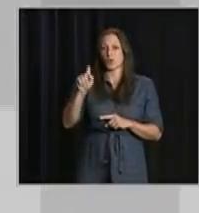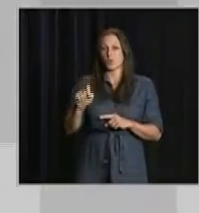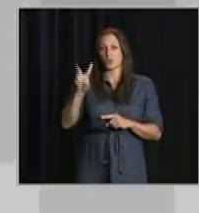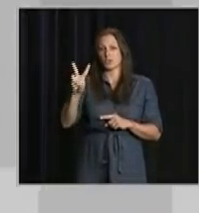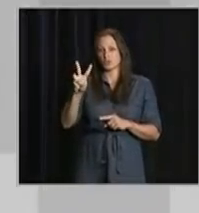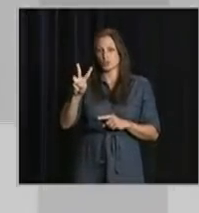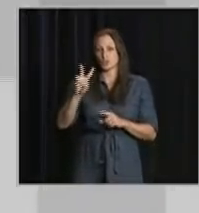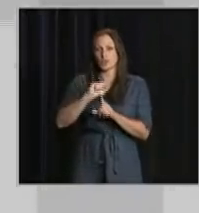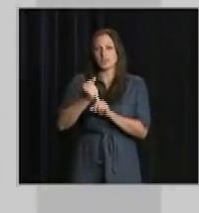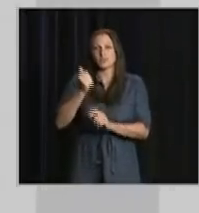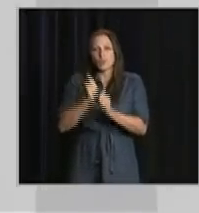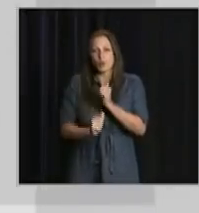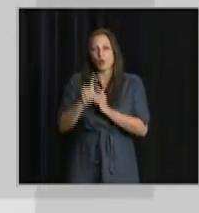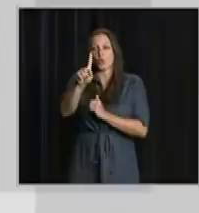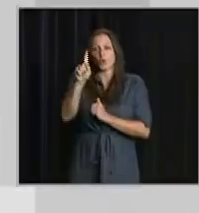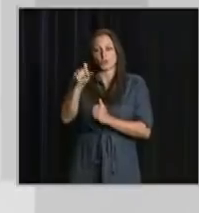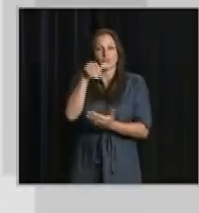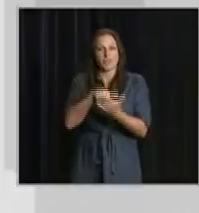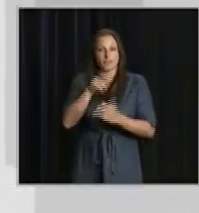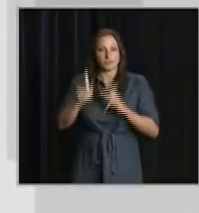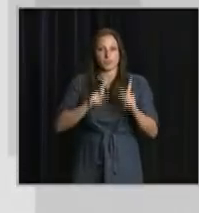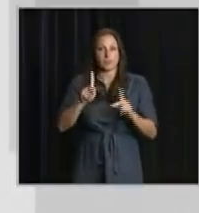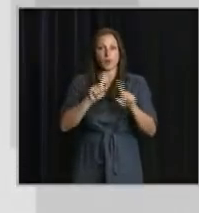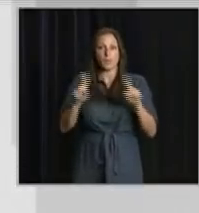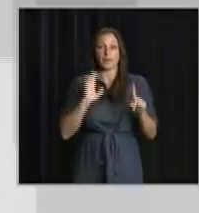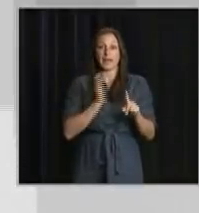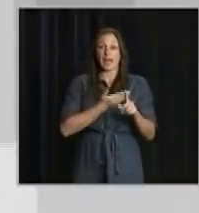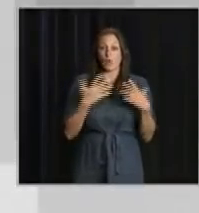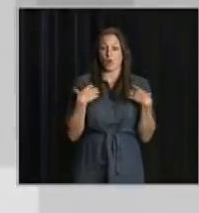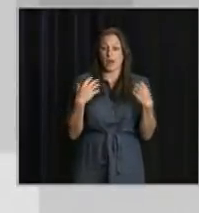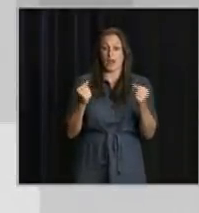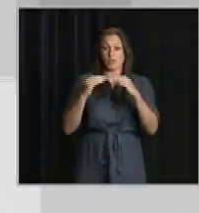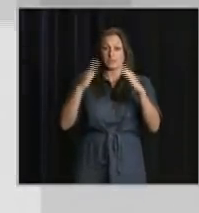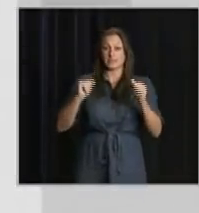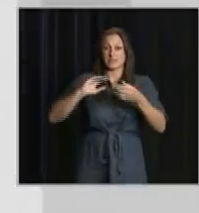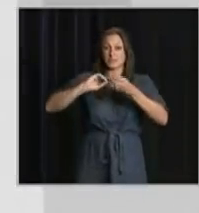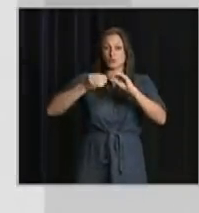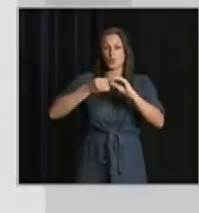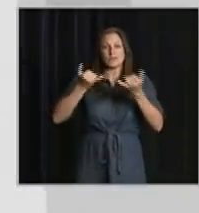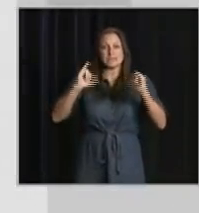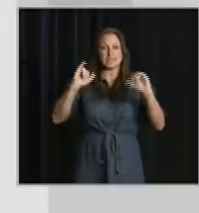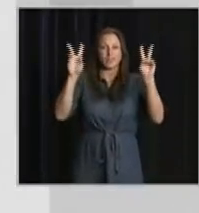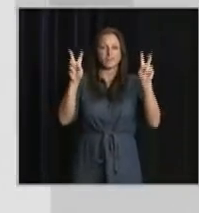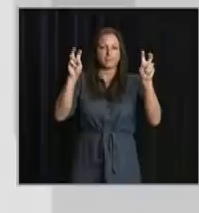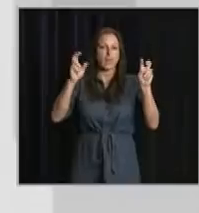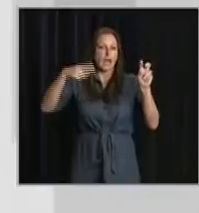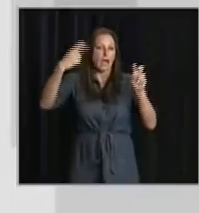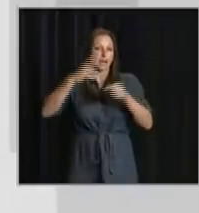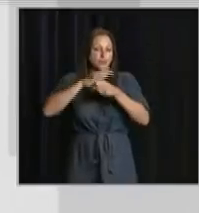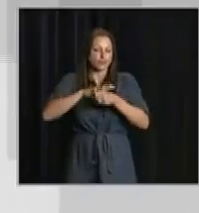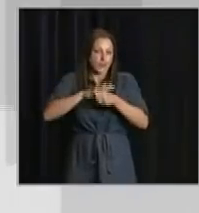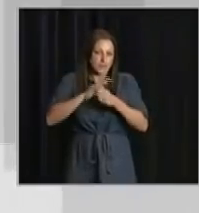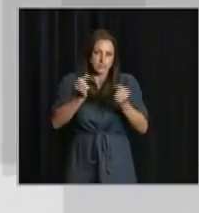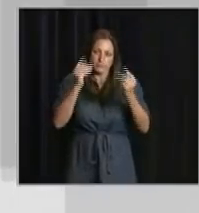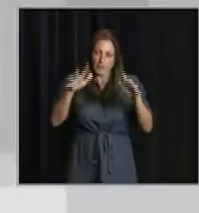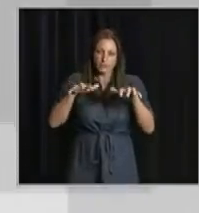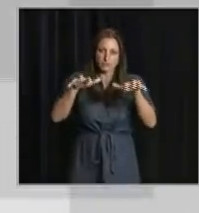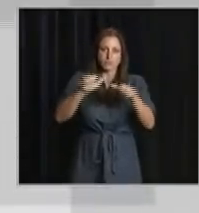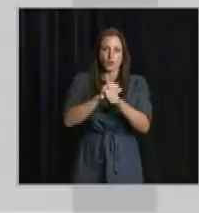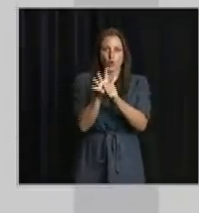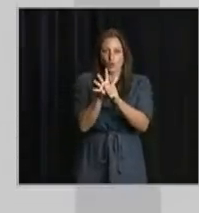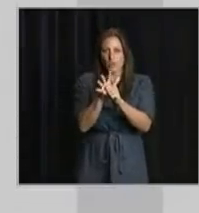100,000. However, our health system score has remained in the upper end of the high stress score. After four consecutive weeks at the